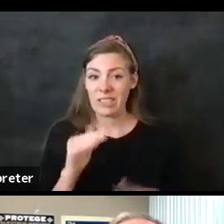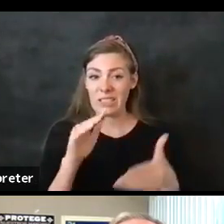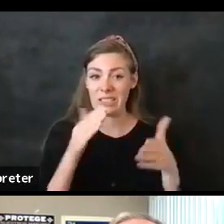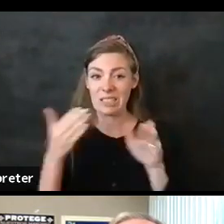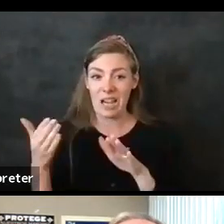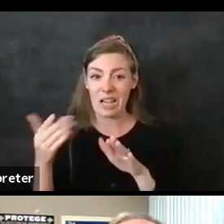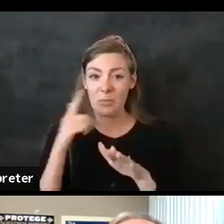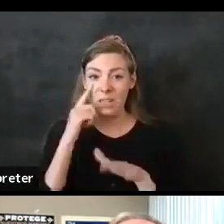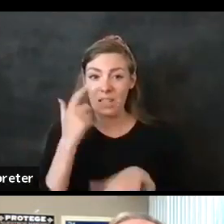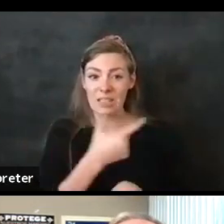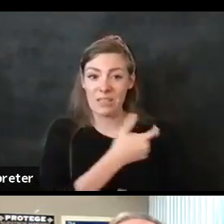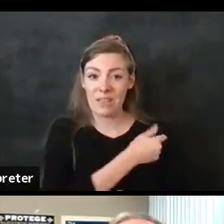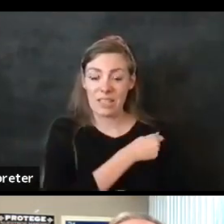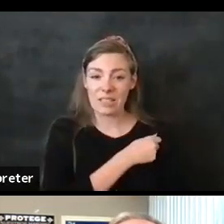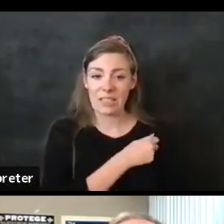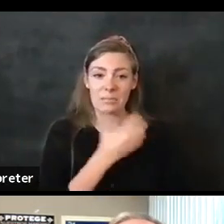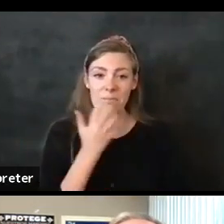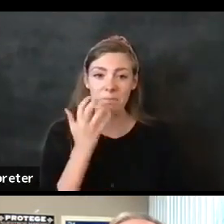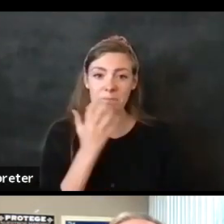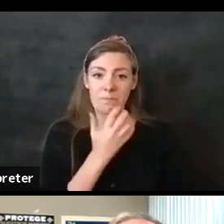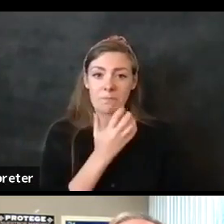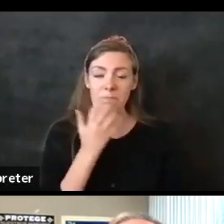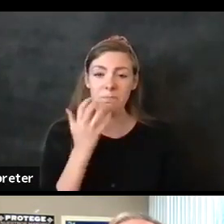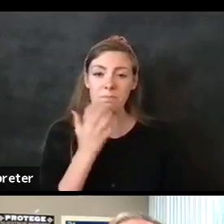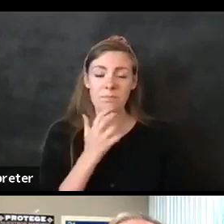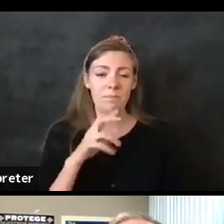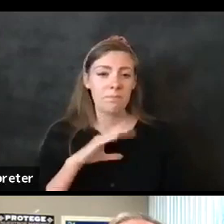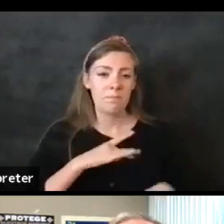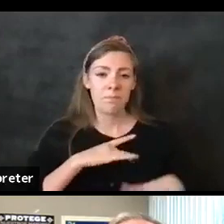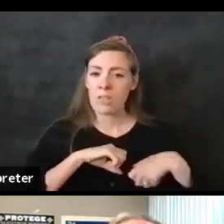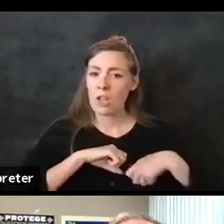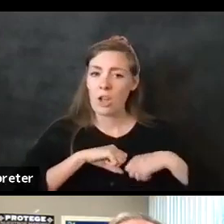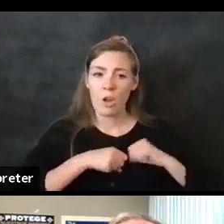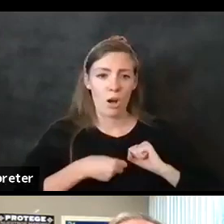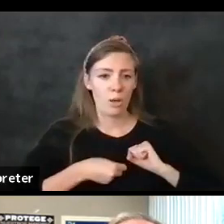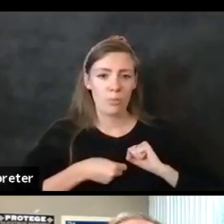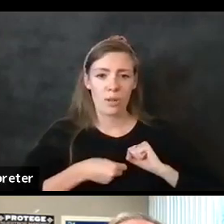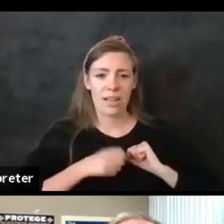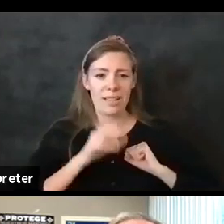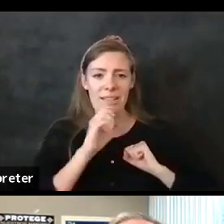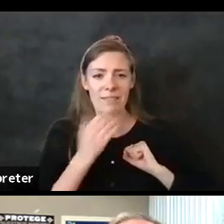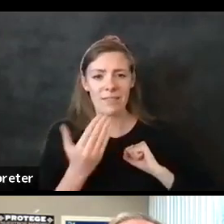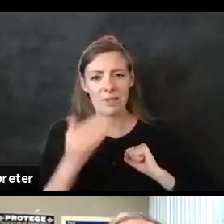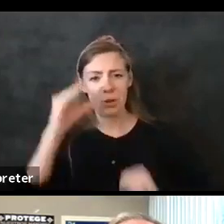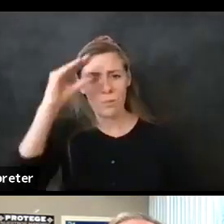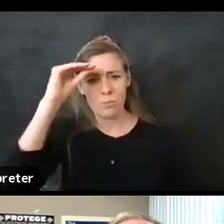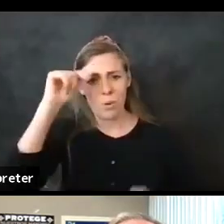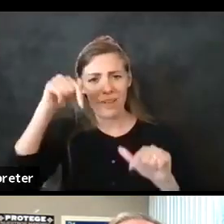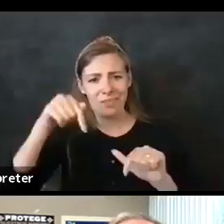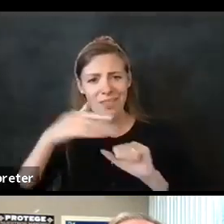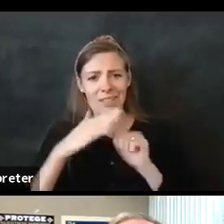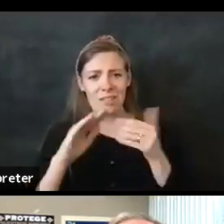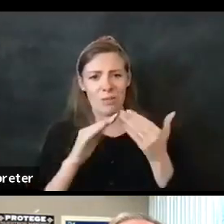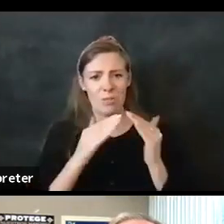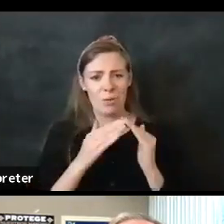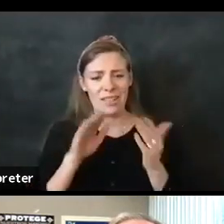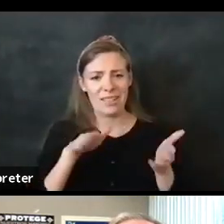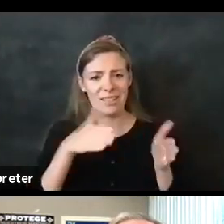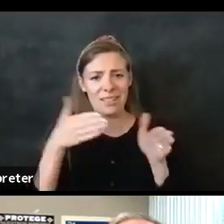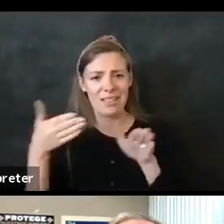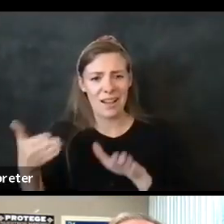the radio. This was a heartbreaking case of a 15-year-old boy in our community who passed